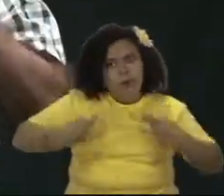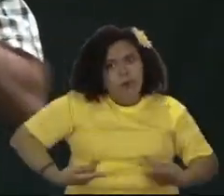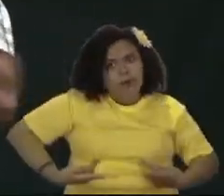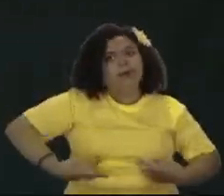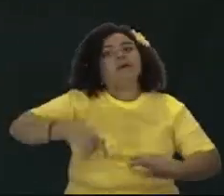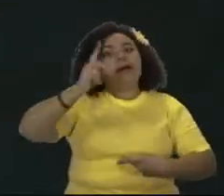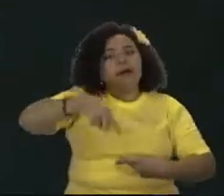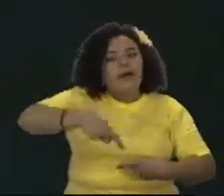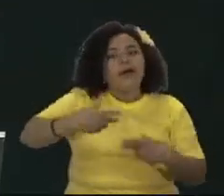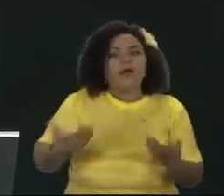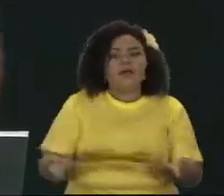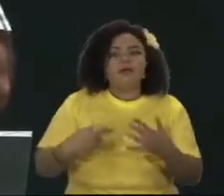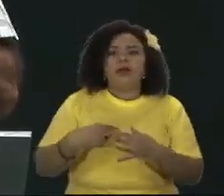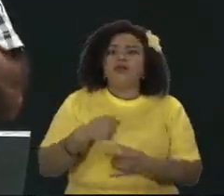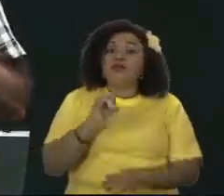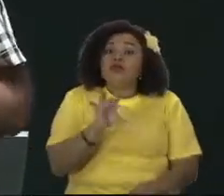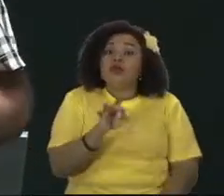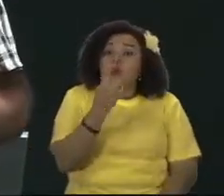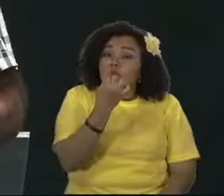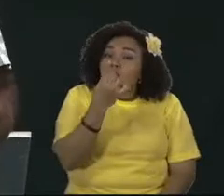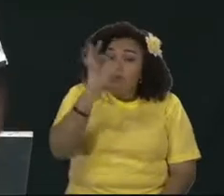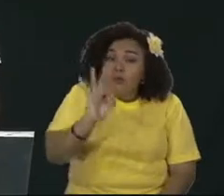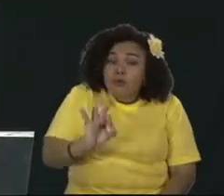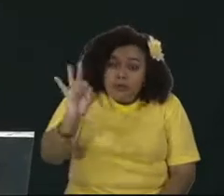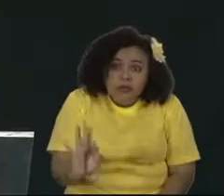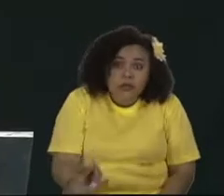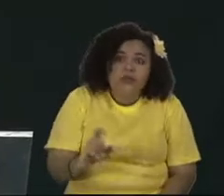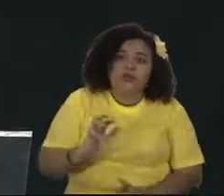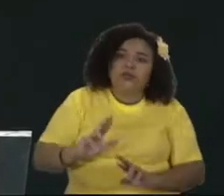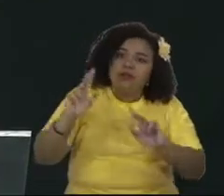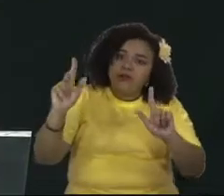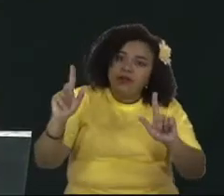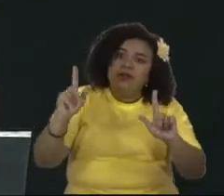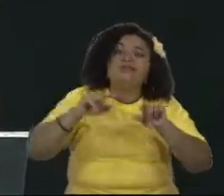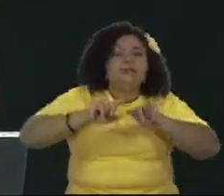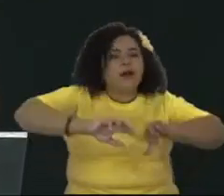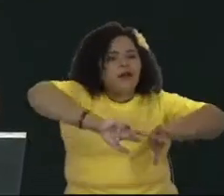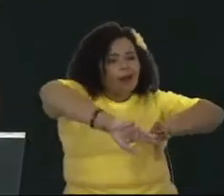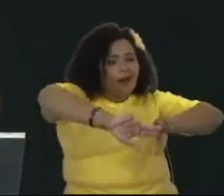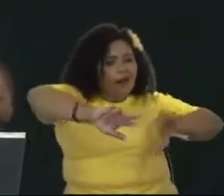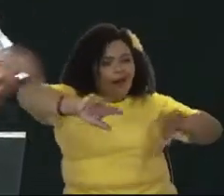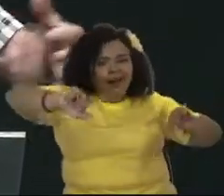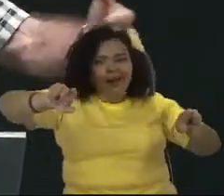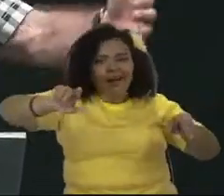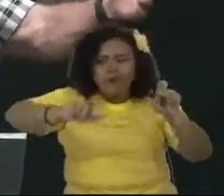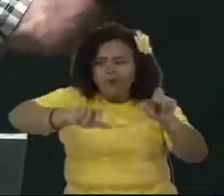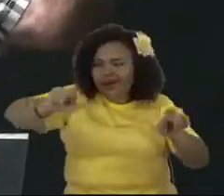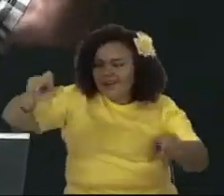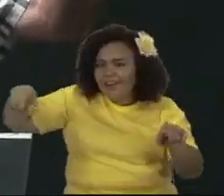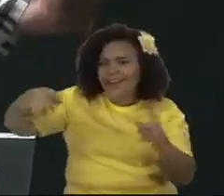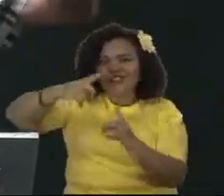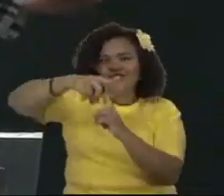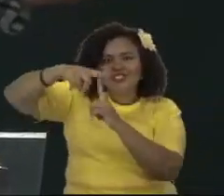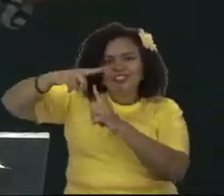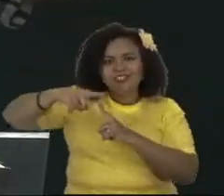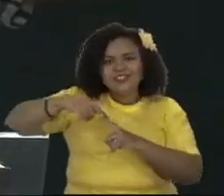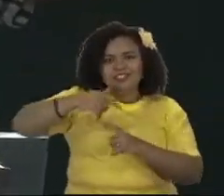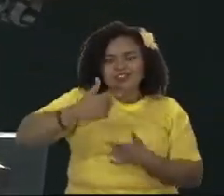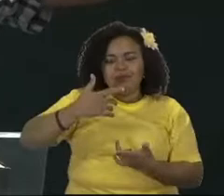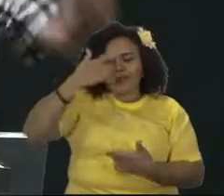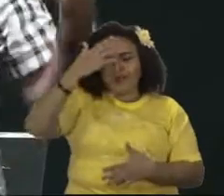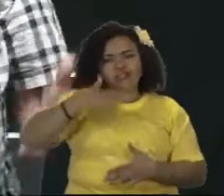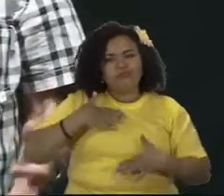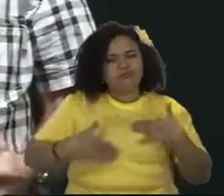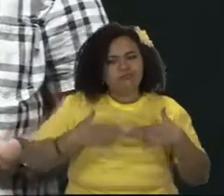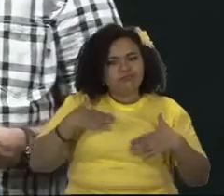DNA shared, and only 1% to have this variety of peoples. And even